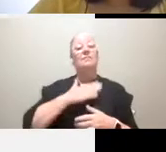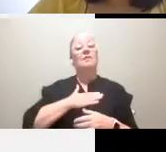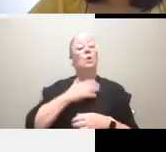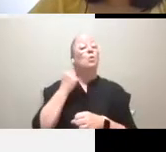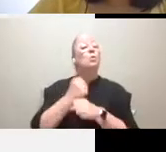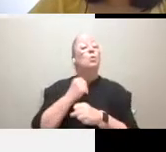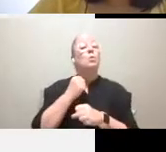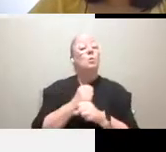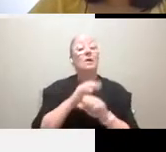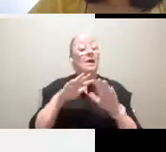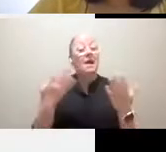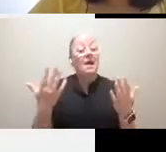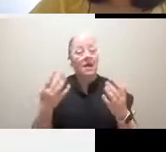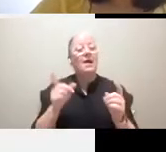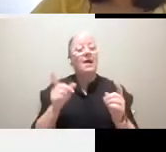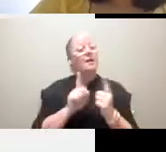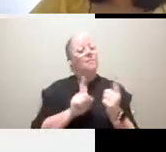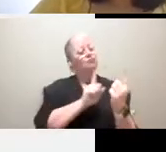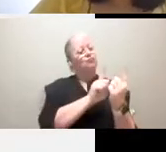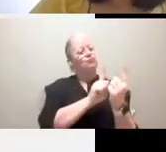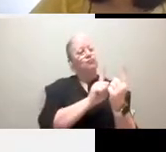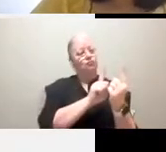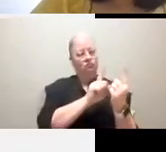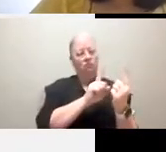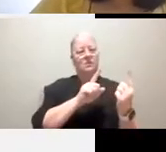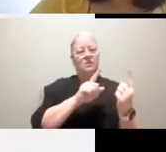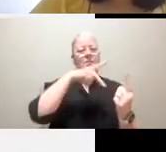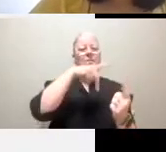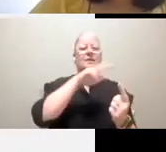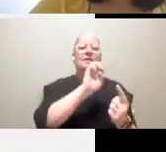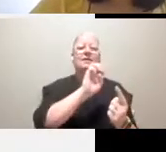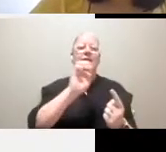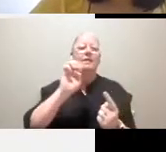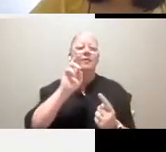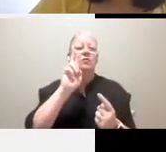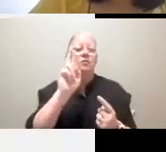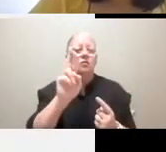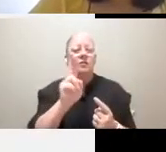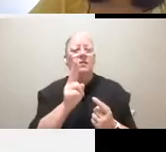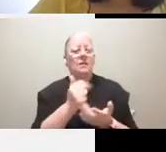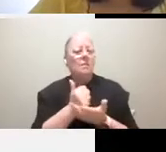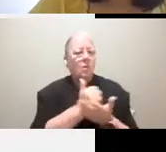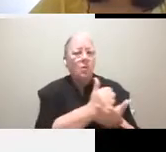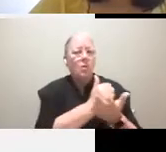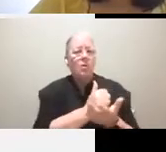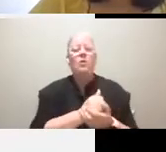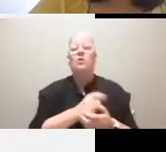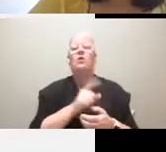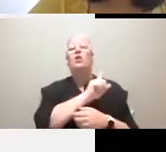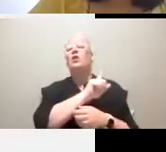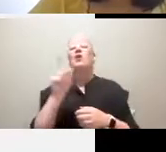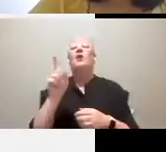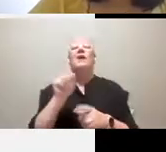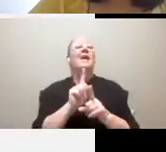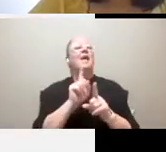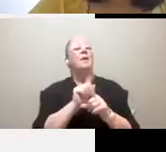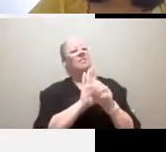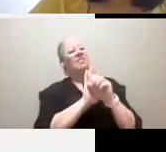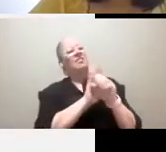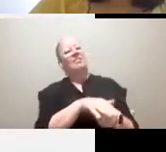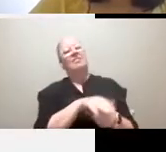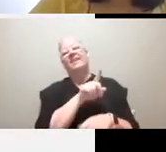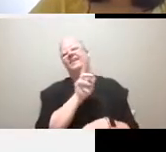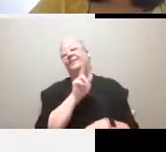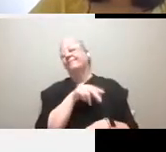support approach to reduce on stigma and discrimination within the community.